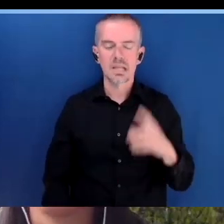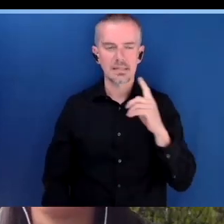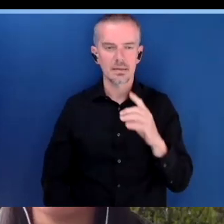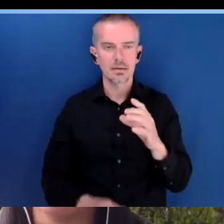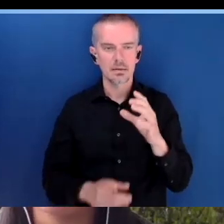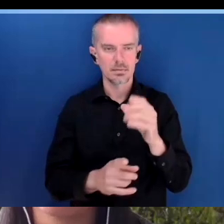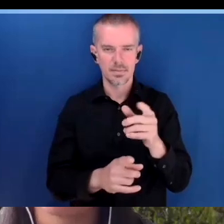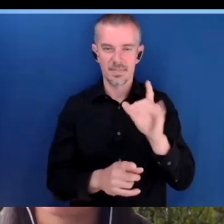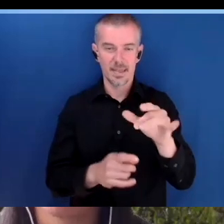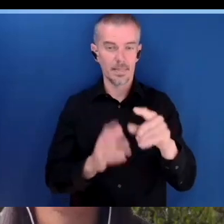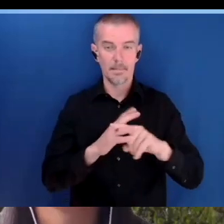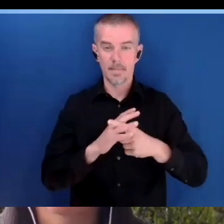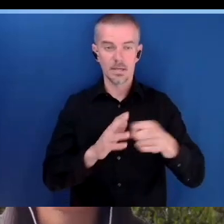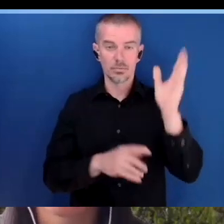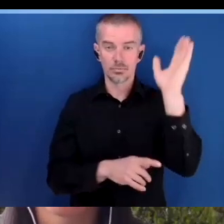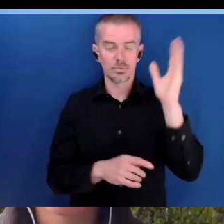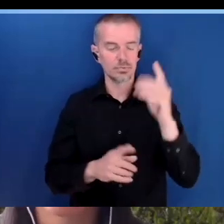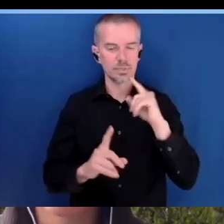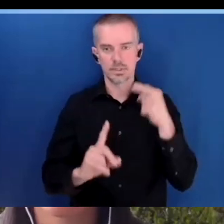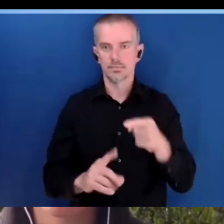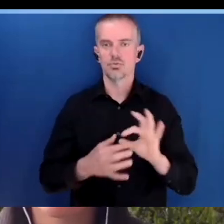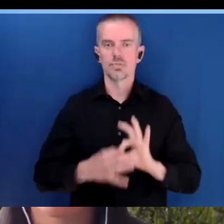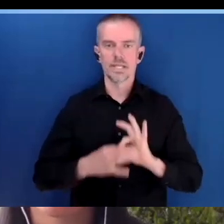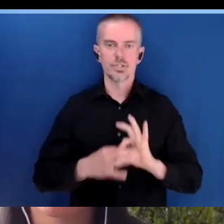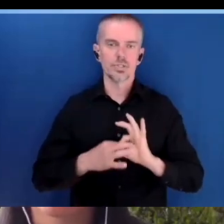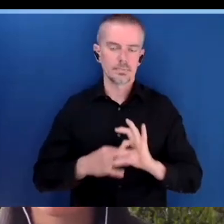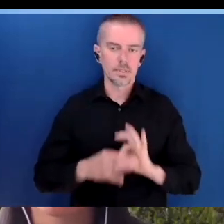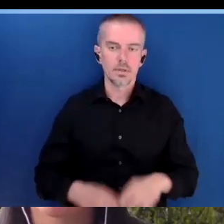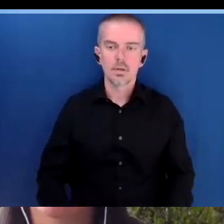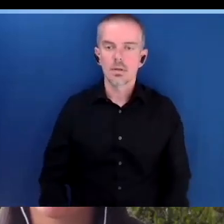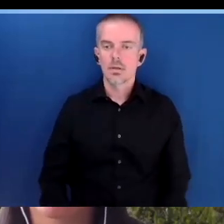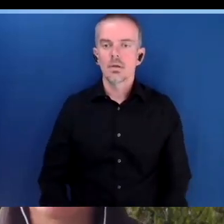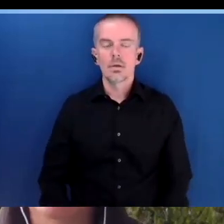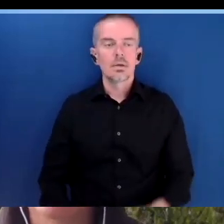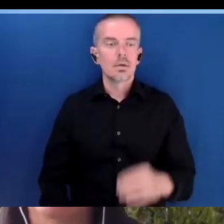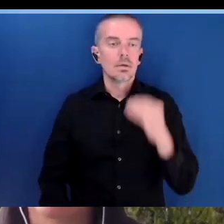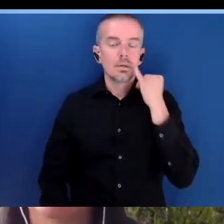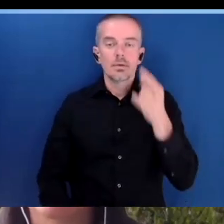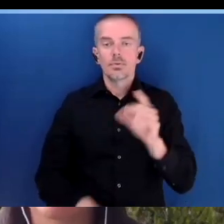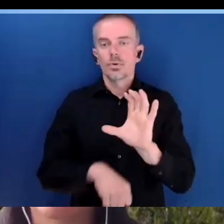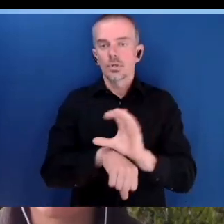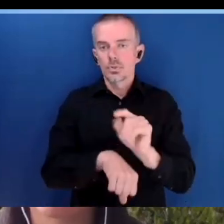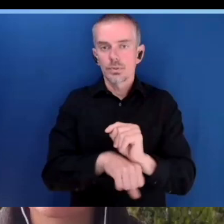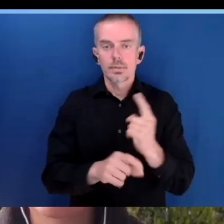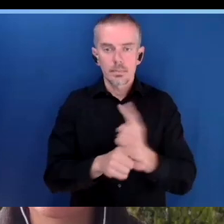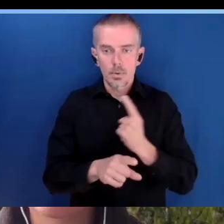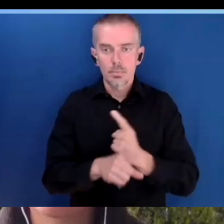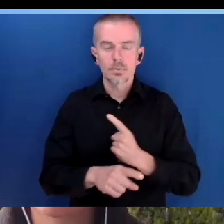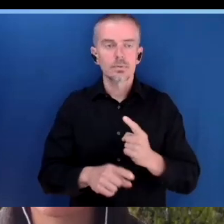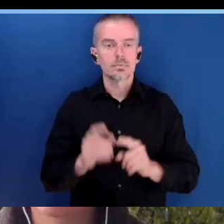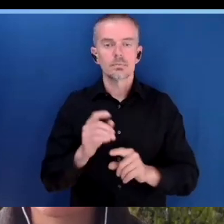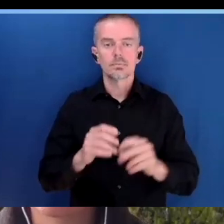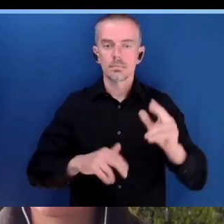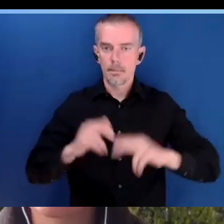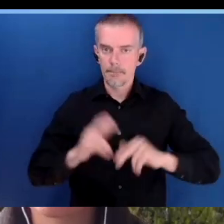around those relationships, right? So if you've got, if you're consulting appropriately and you've built a relationship